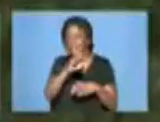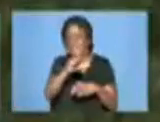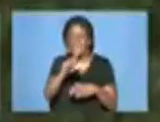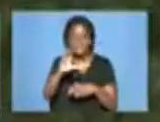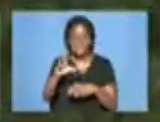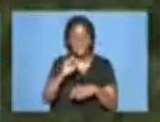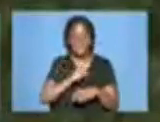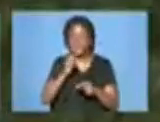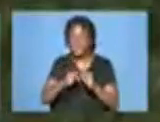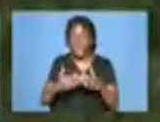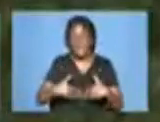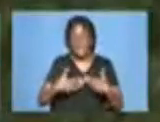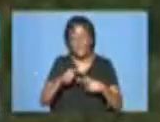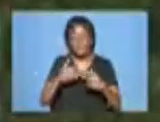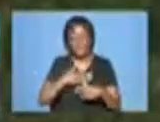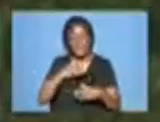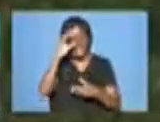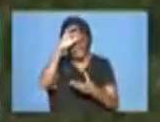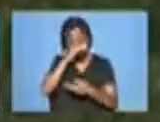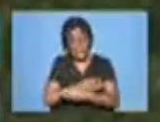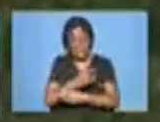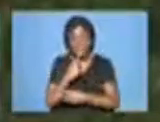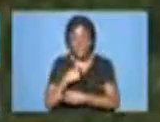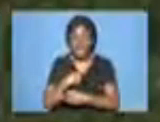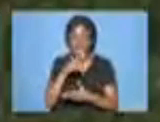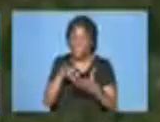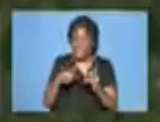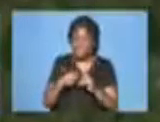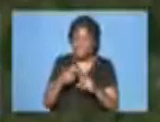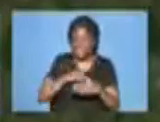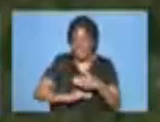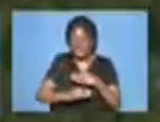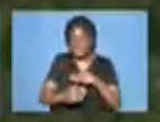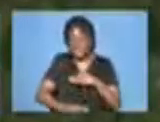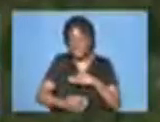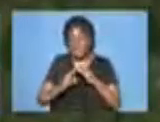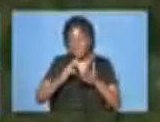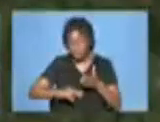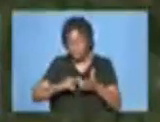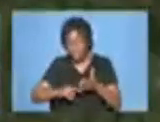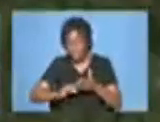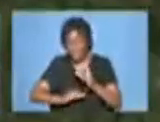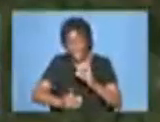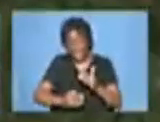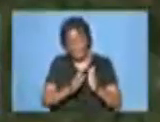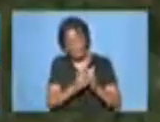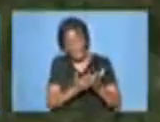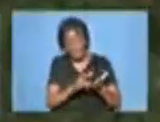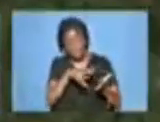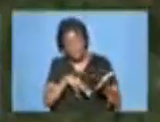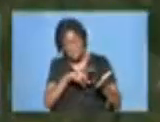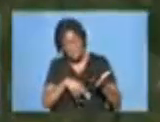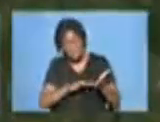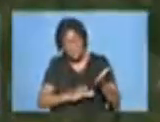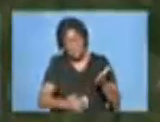when my son, who I read to when he was in my stomach, I bought books and was reading to him, was able